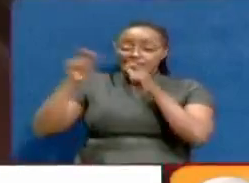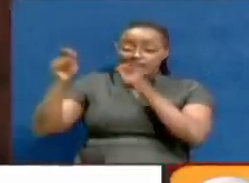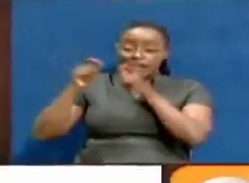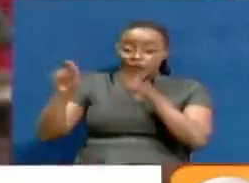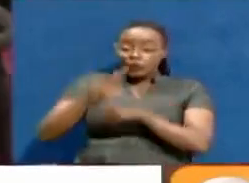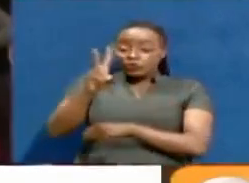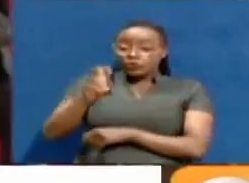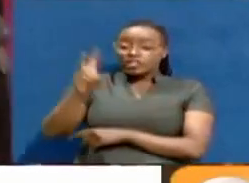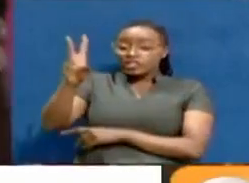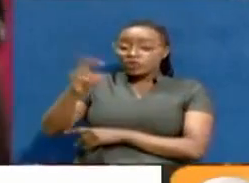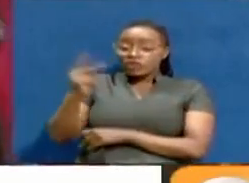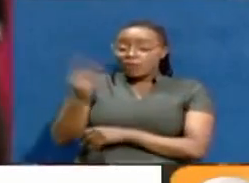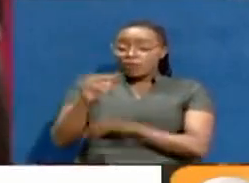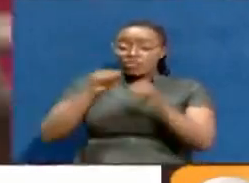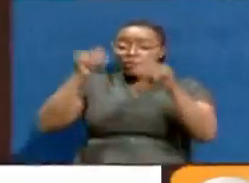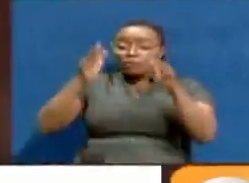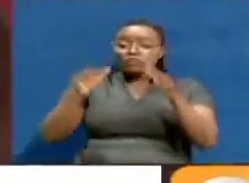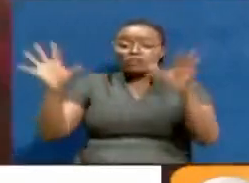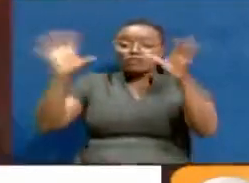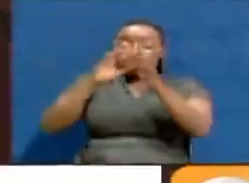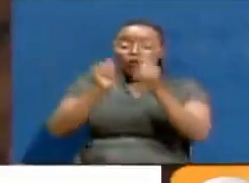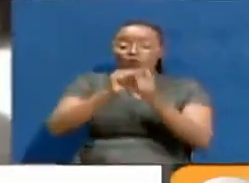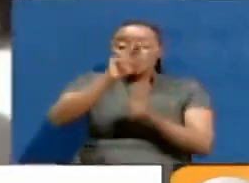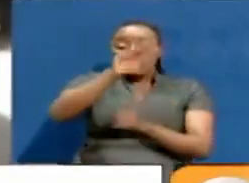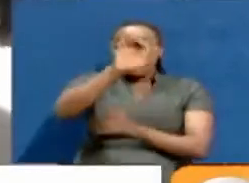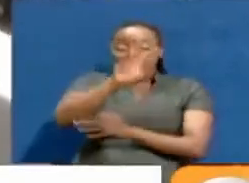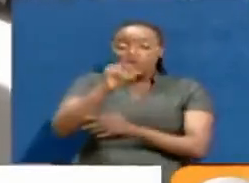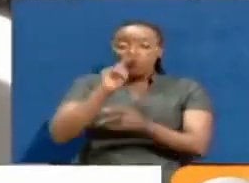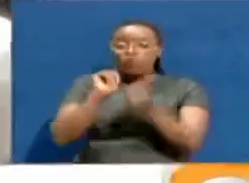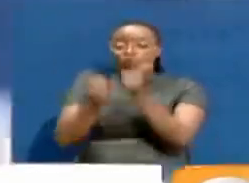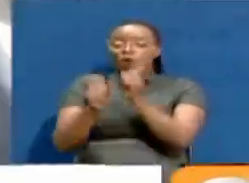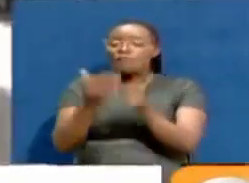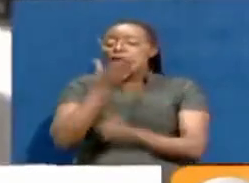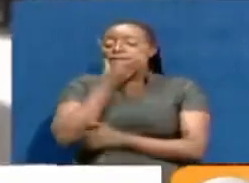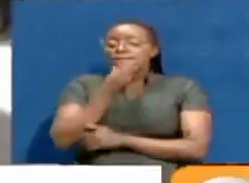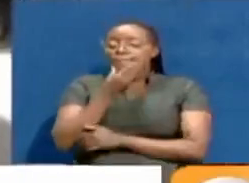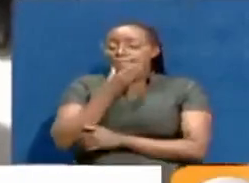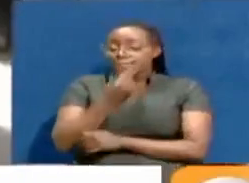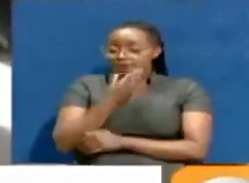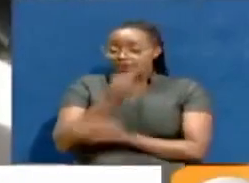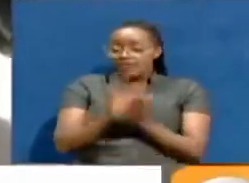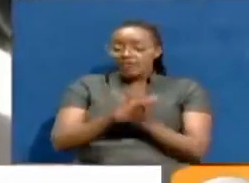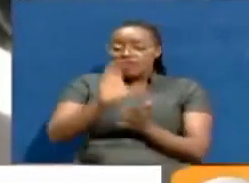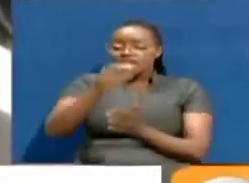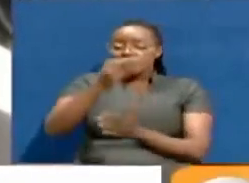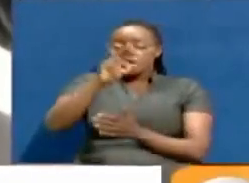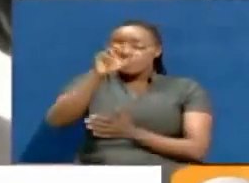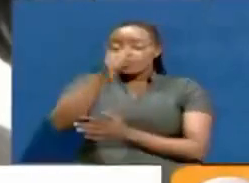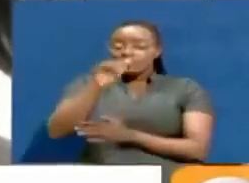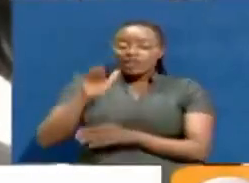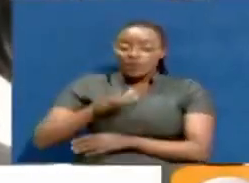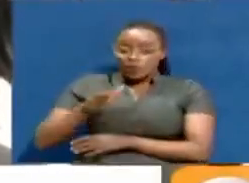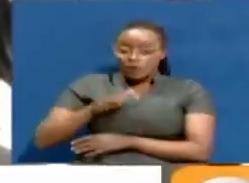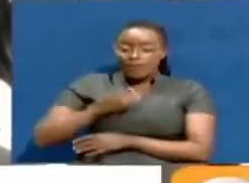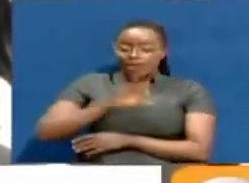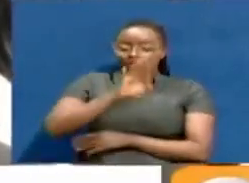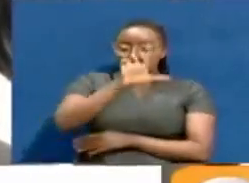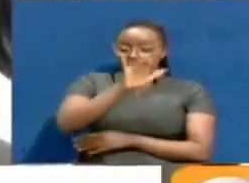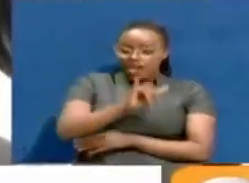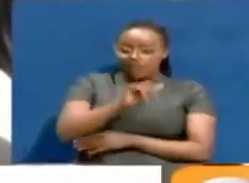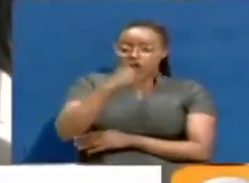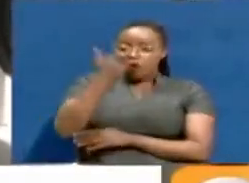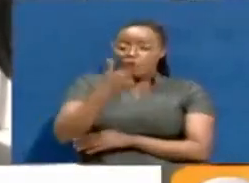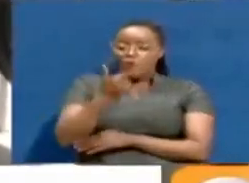February 2020. The two boxers now join Nick Okoth, who will compete in men's feather, and Christine Ongare in women's fly, who